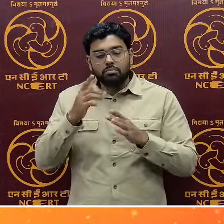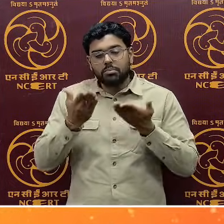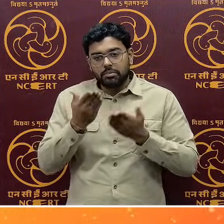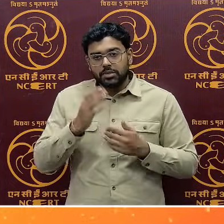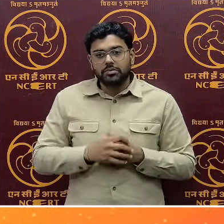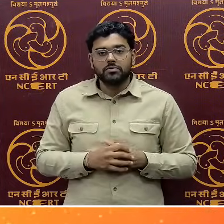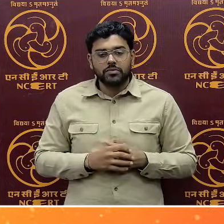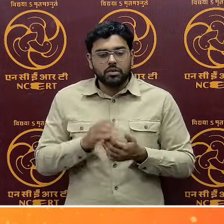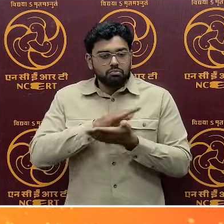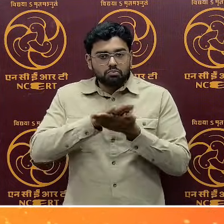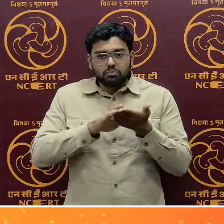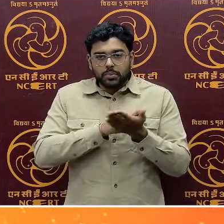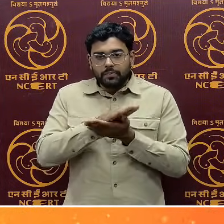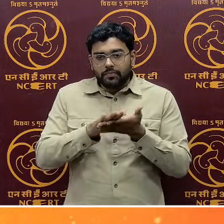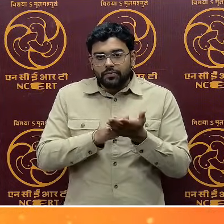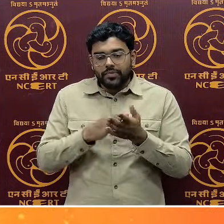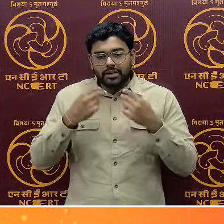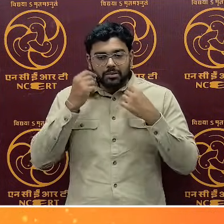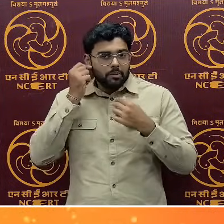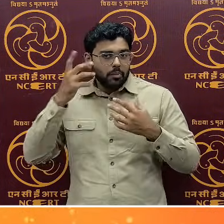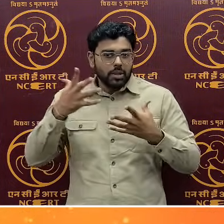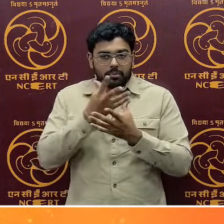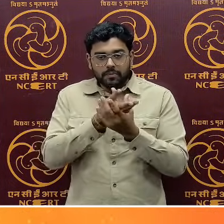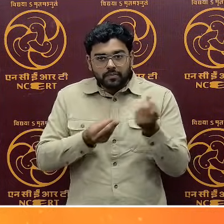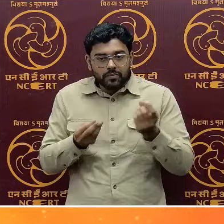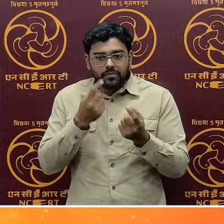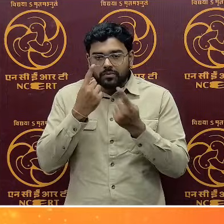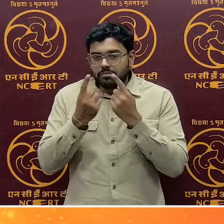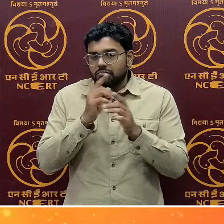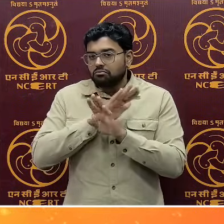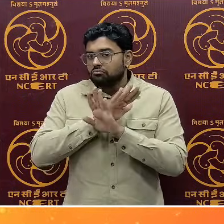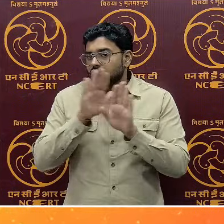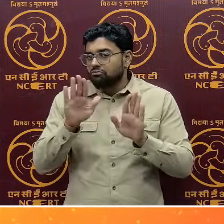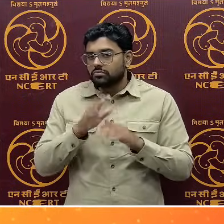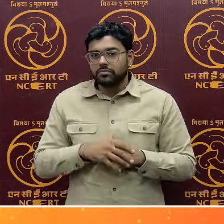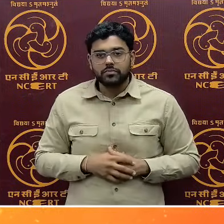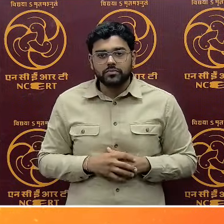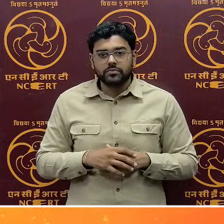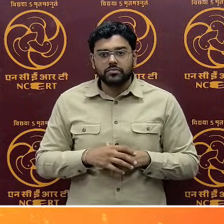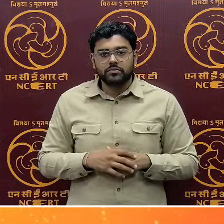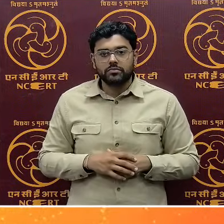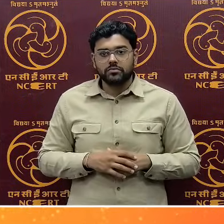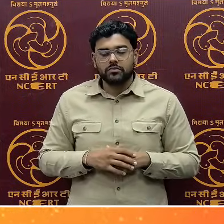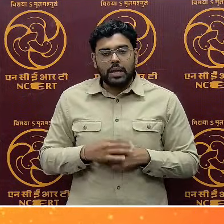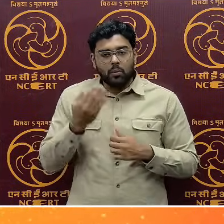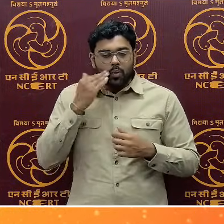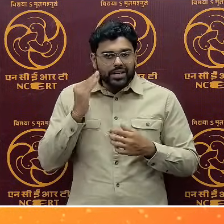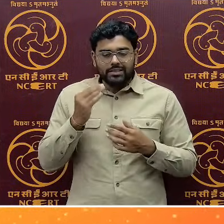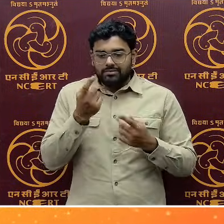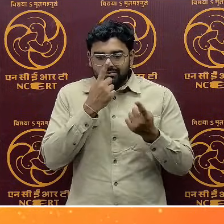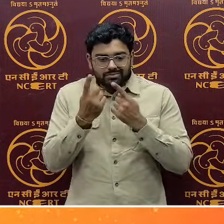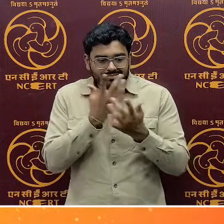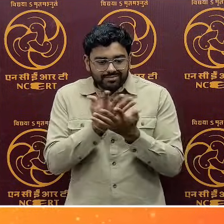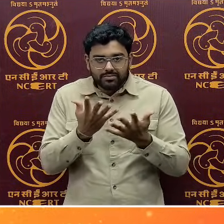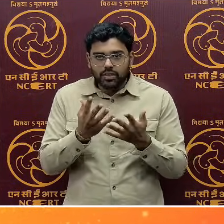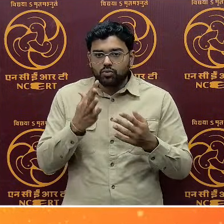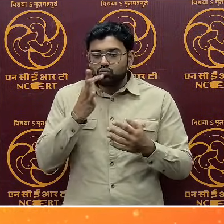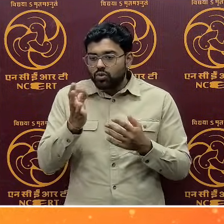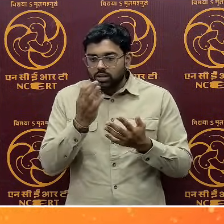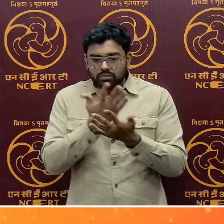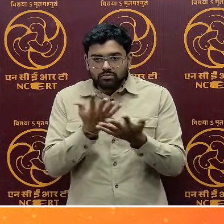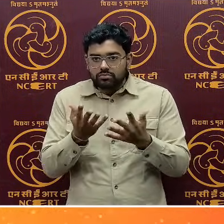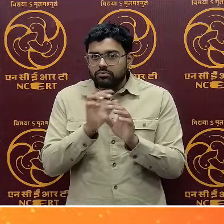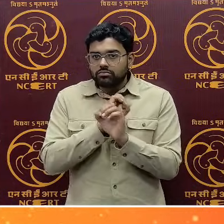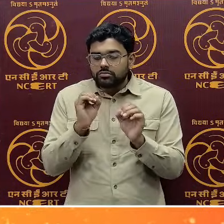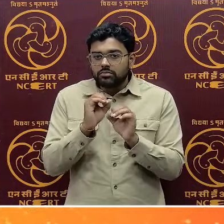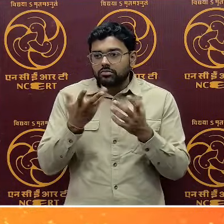no trace of the stolen jewelry ever turned up. So, because there was no testification